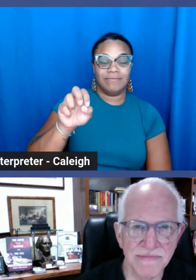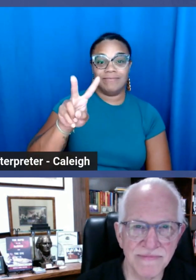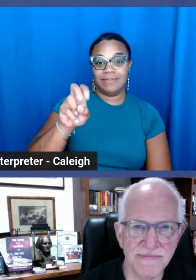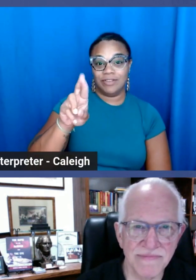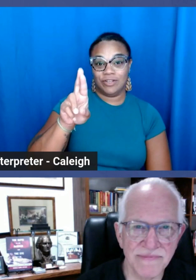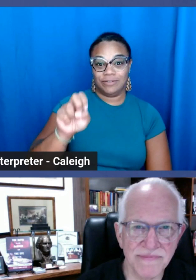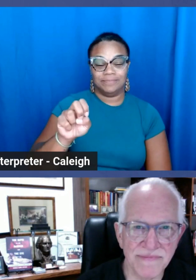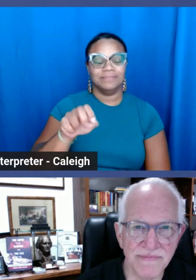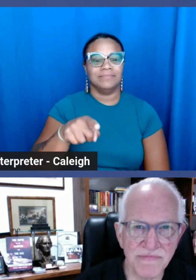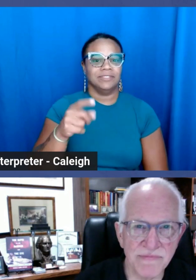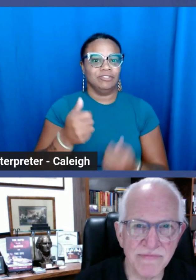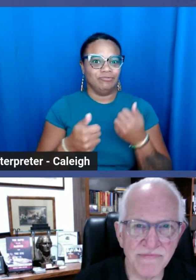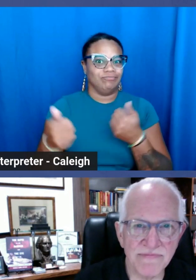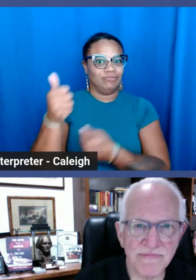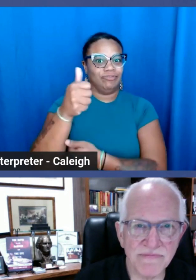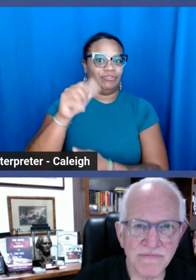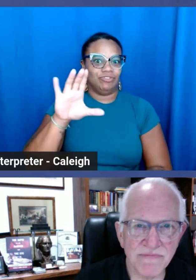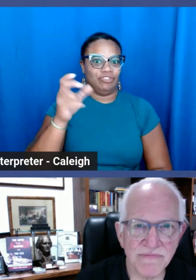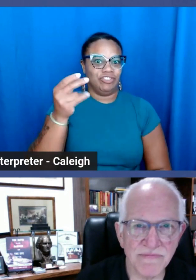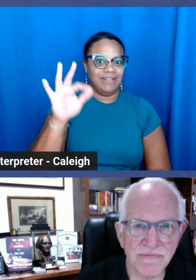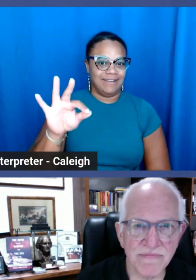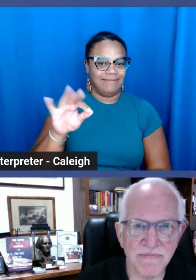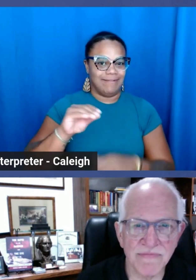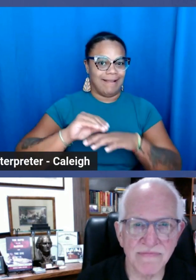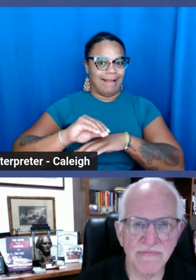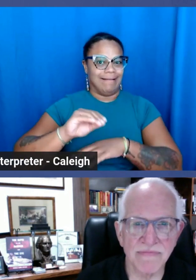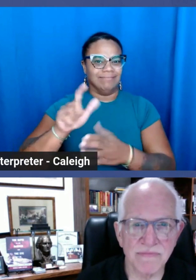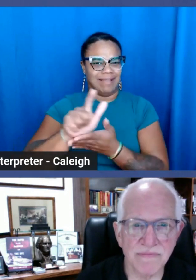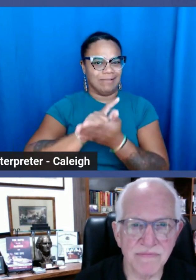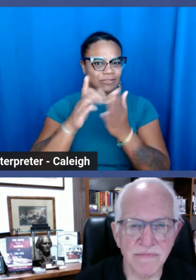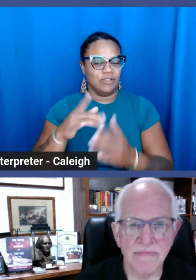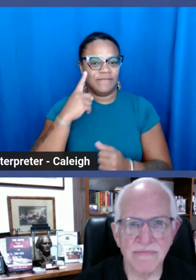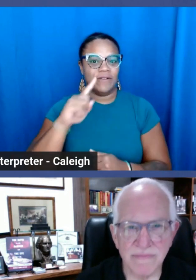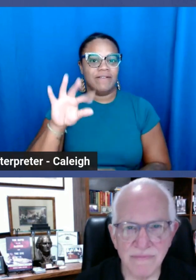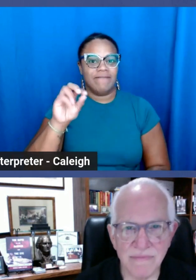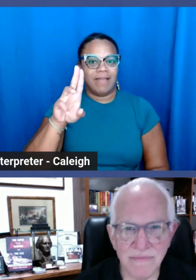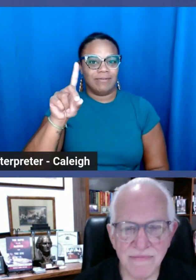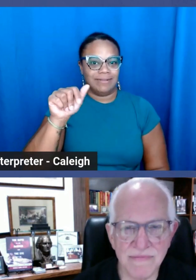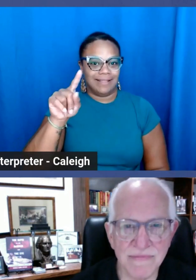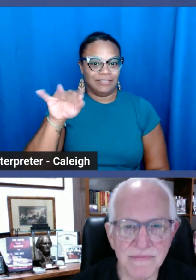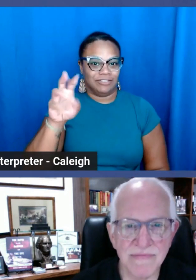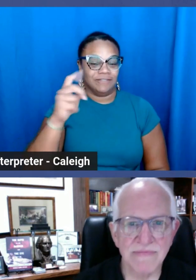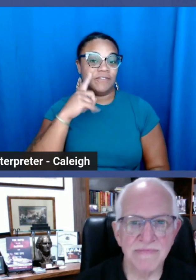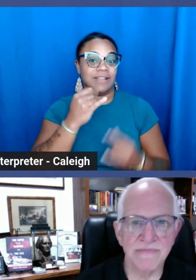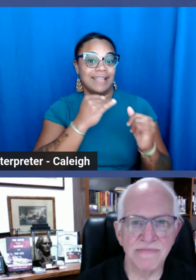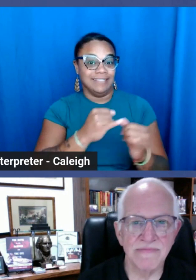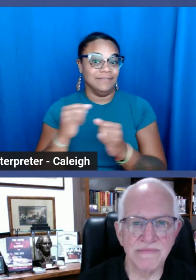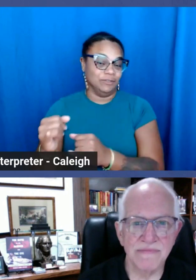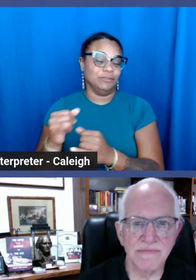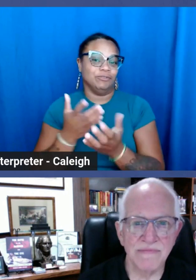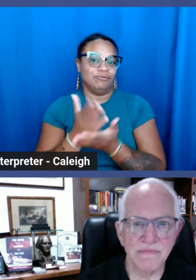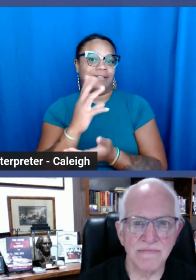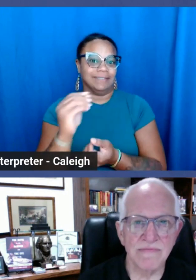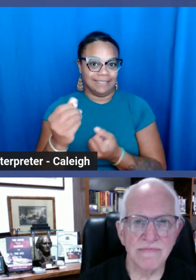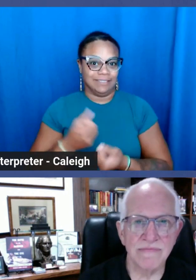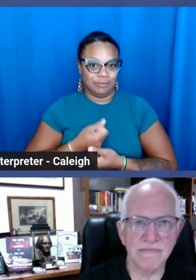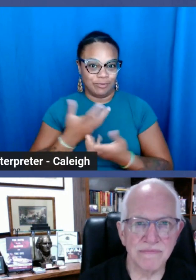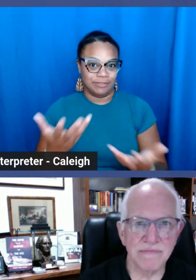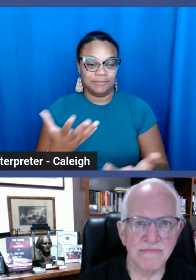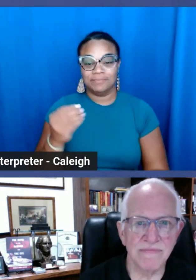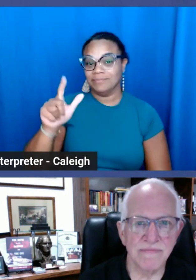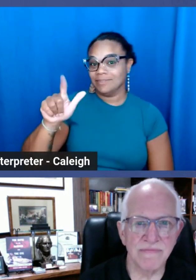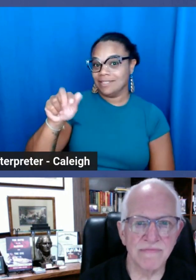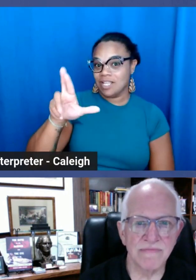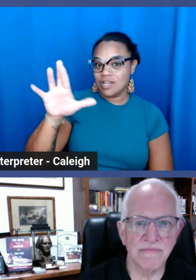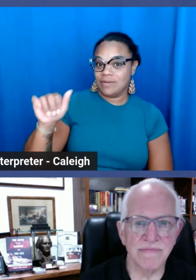Chief Counsel at the Foundation for Individual Rights and Expression, and Larry Walters from